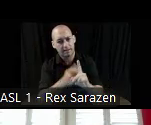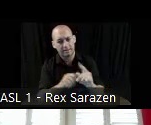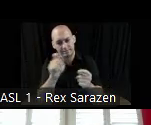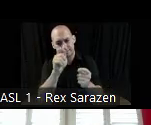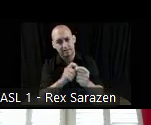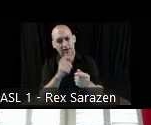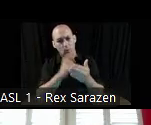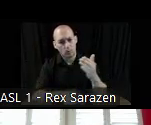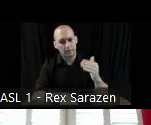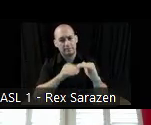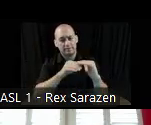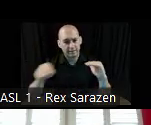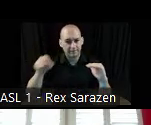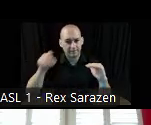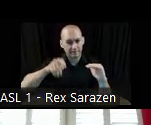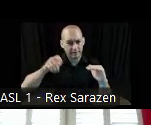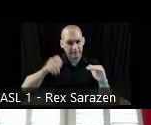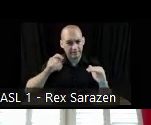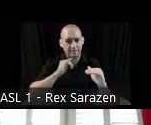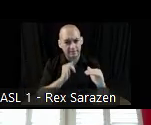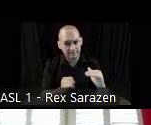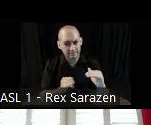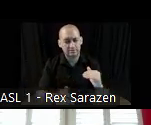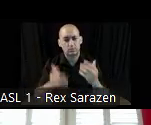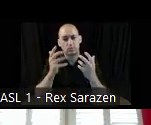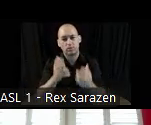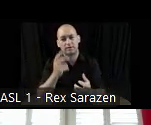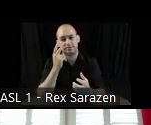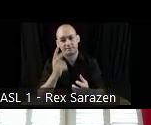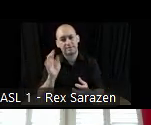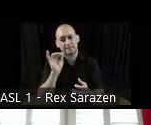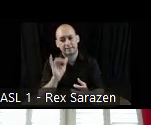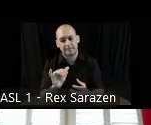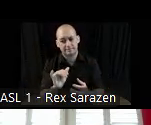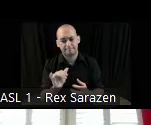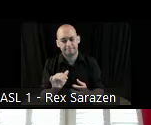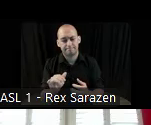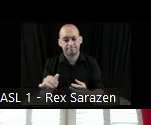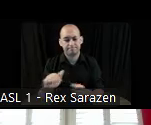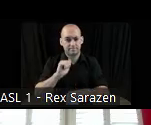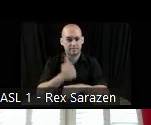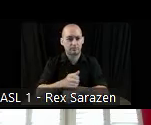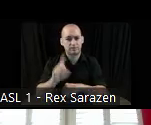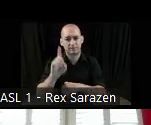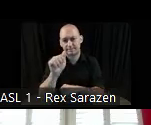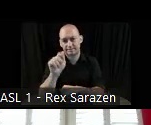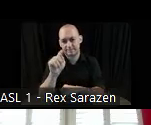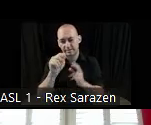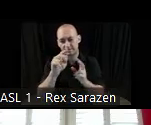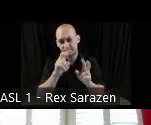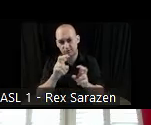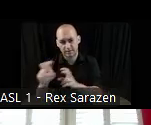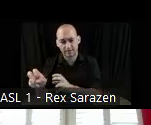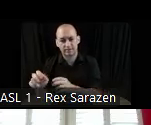the level of need is. And so we'd really like to see that improve by establishing a data tracking and statewide